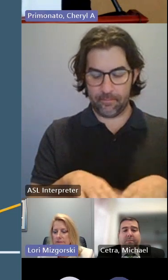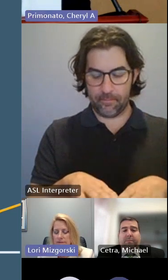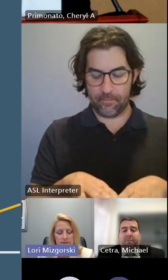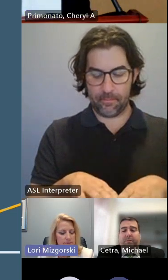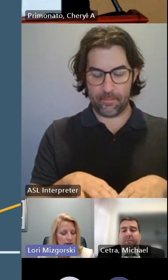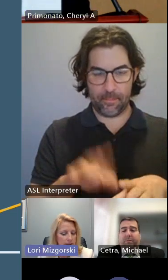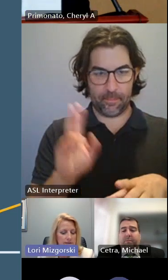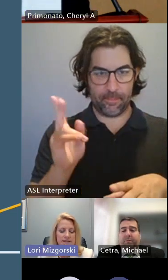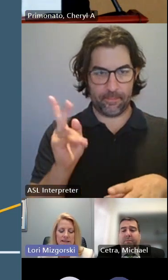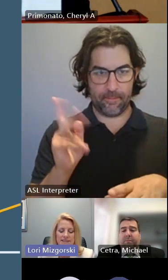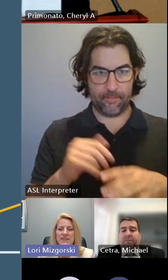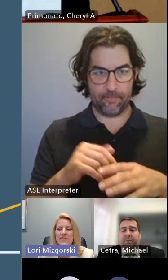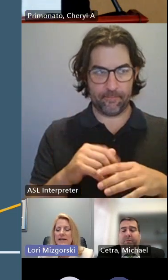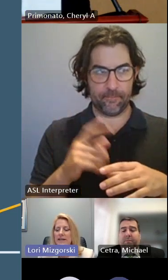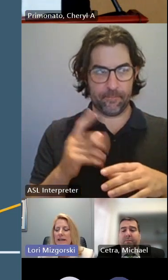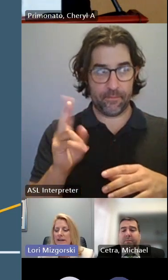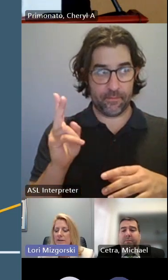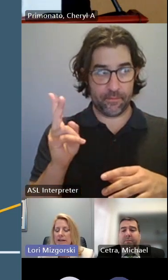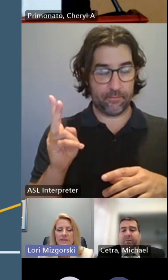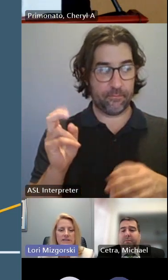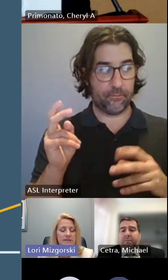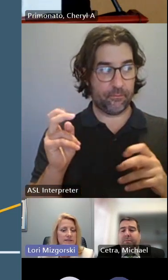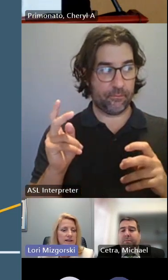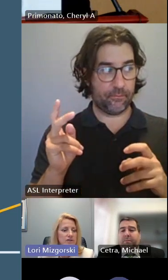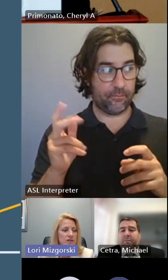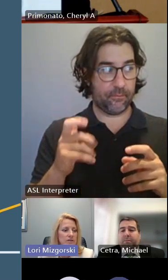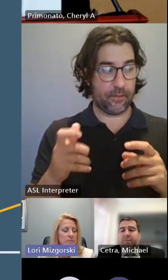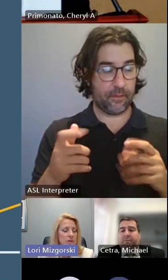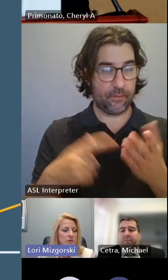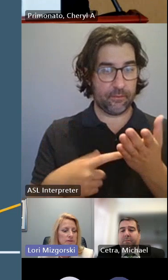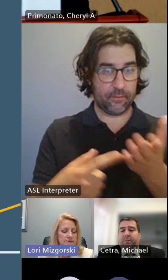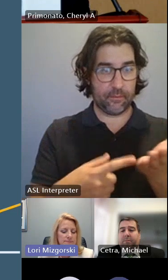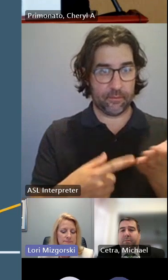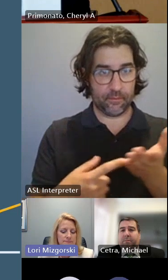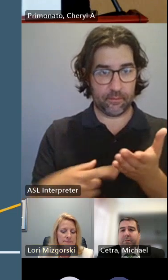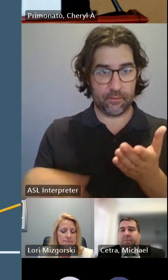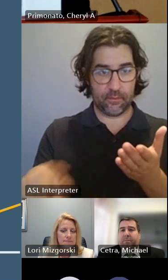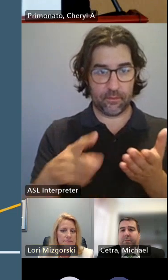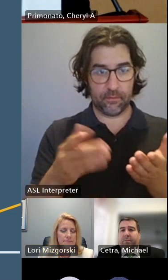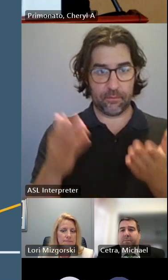Do I have a second? Okay, any discussion on the motion?